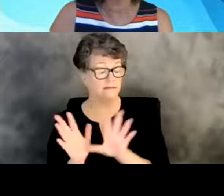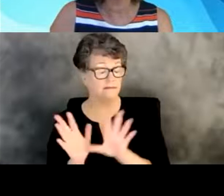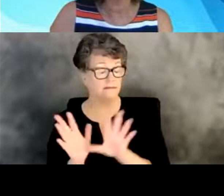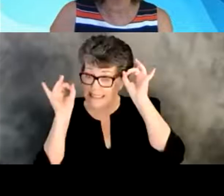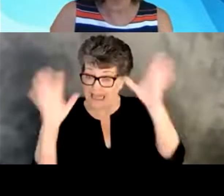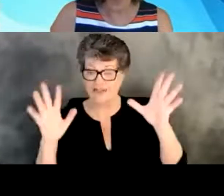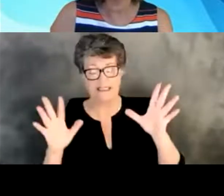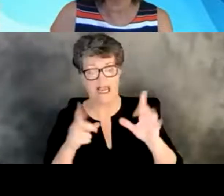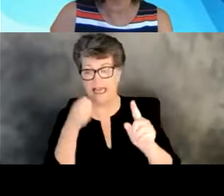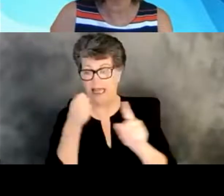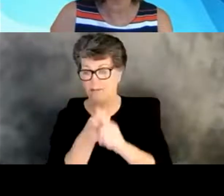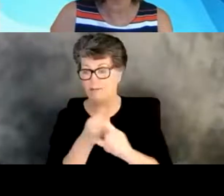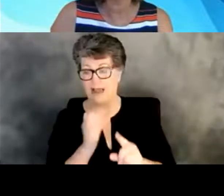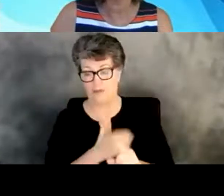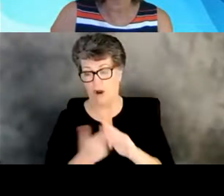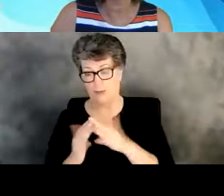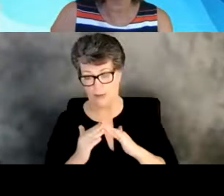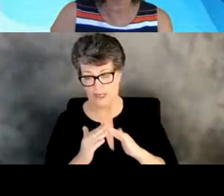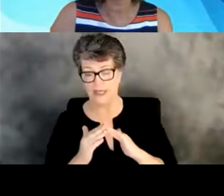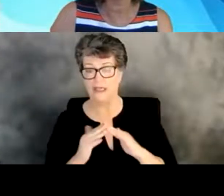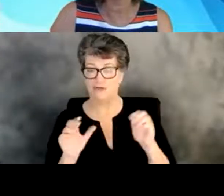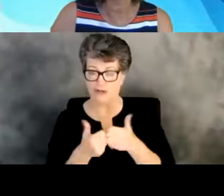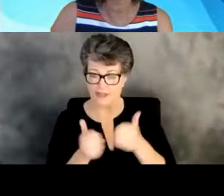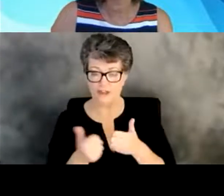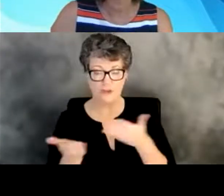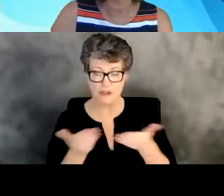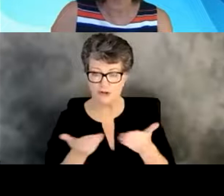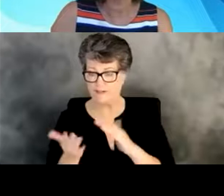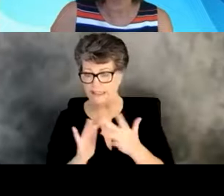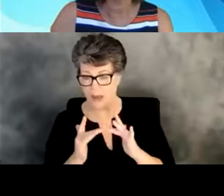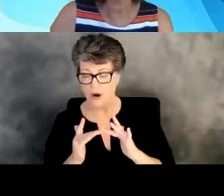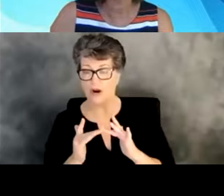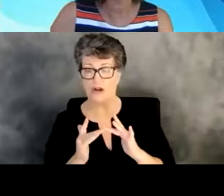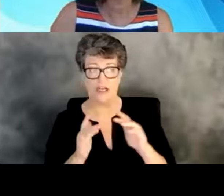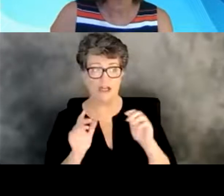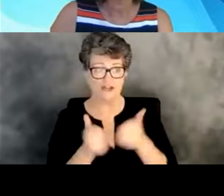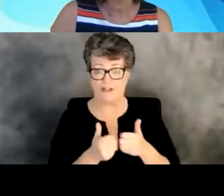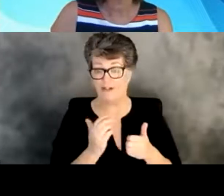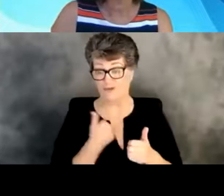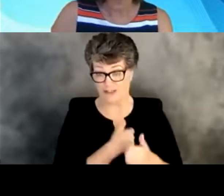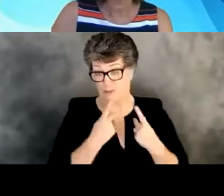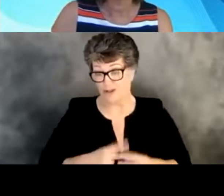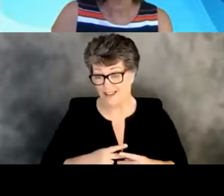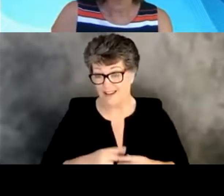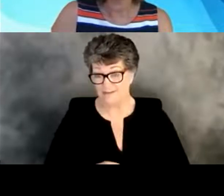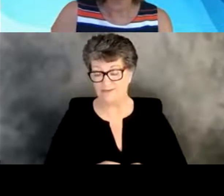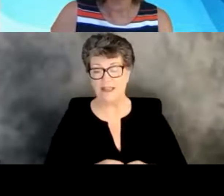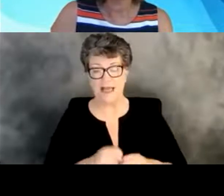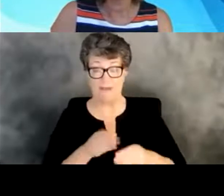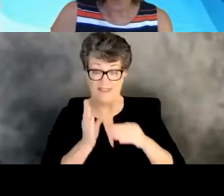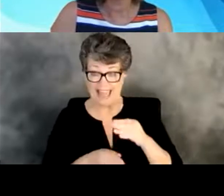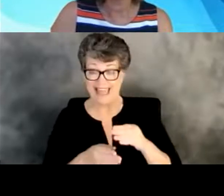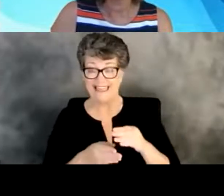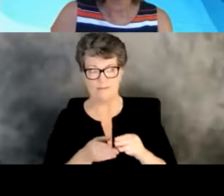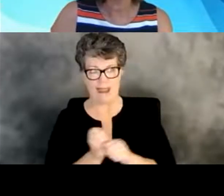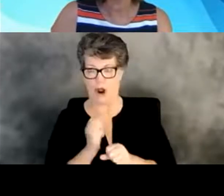devastating impacts for our communities, challenges to our service network, challenges to us personally. But in the end, it made the work more